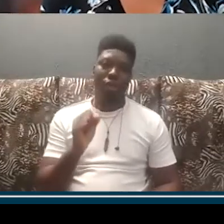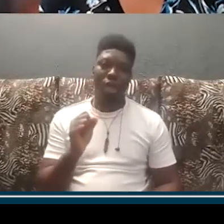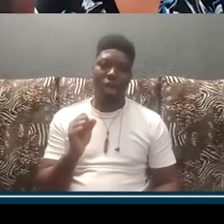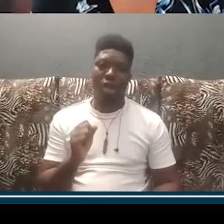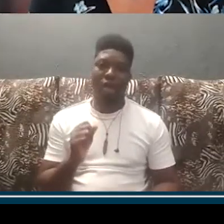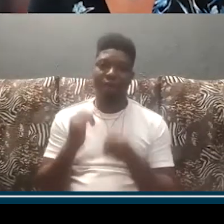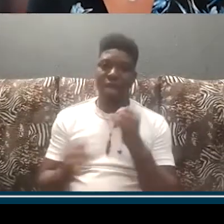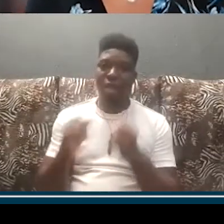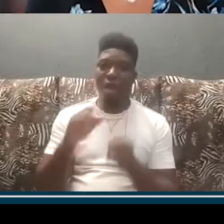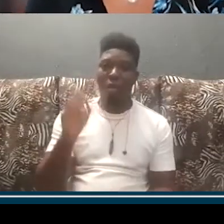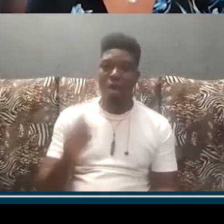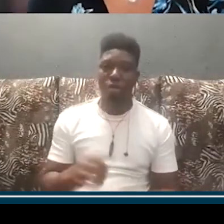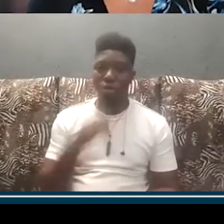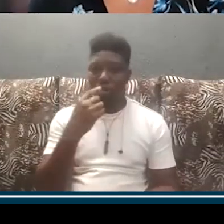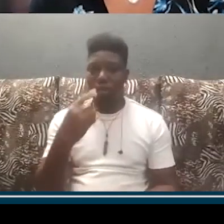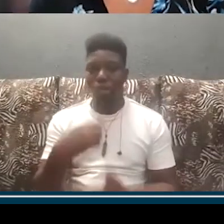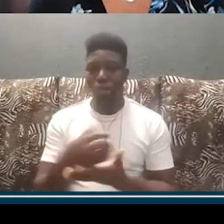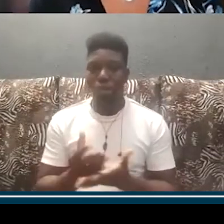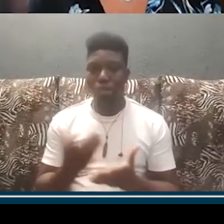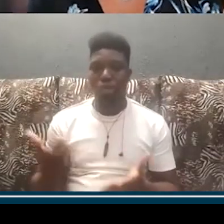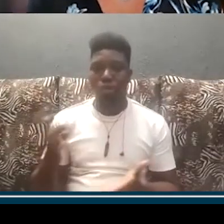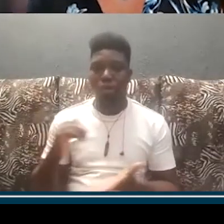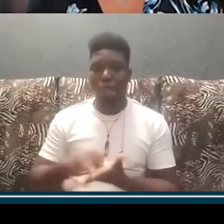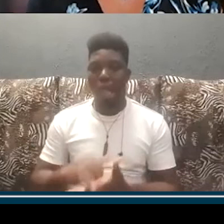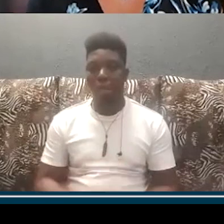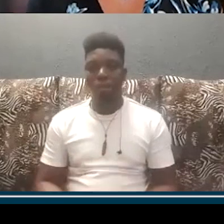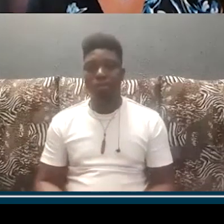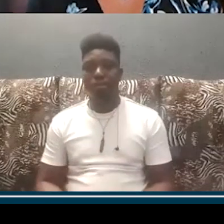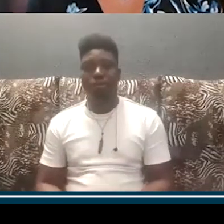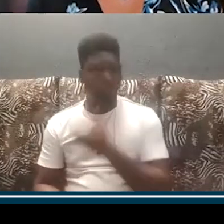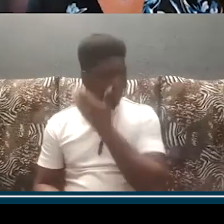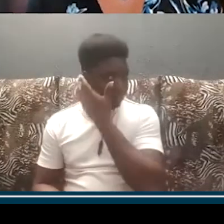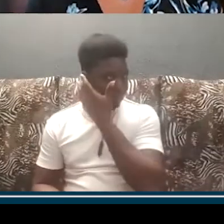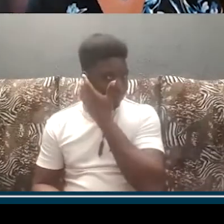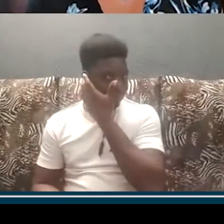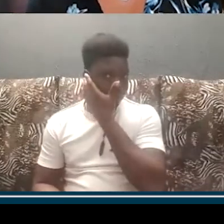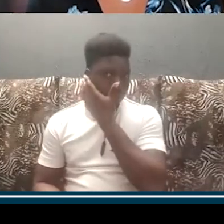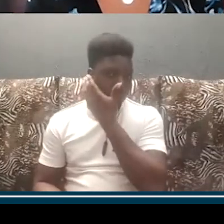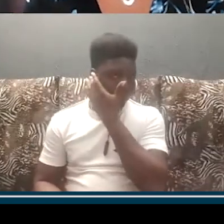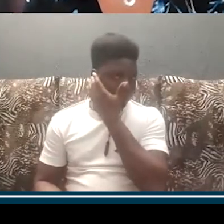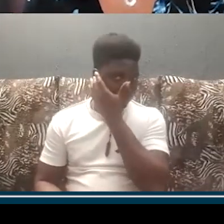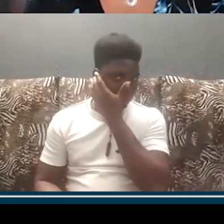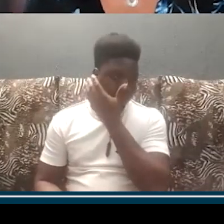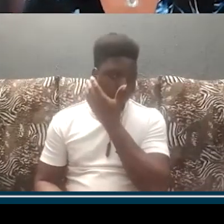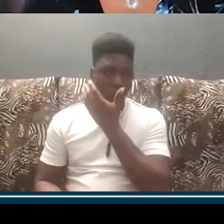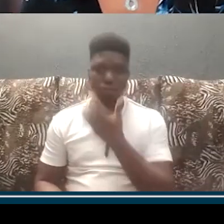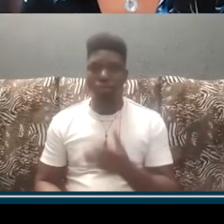said something that I think is really powerful, and I know